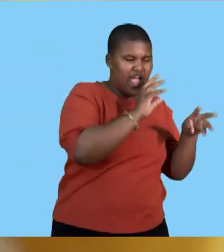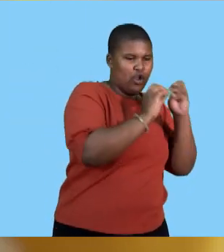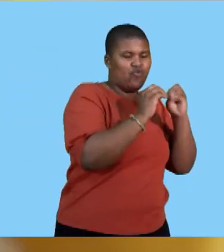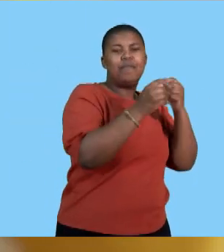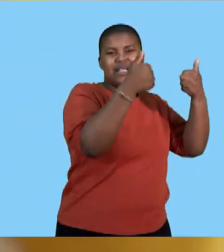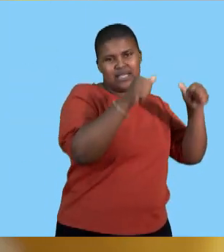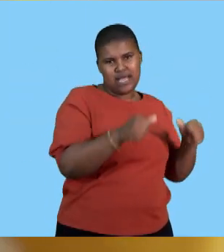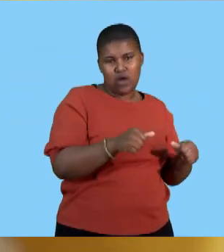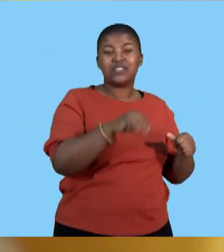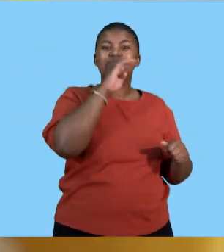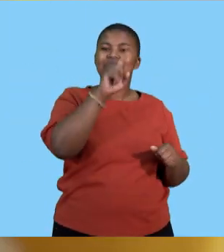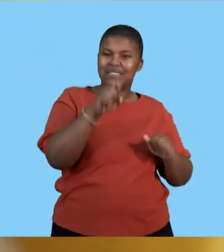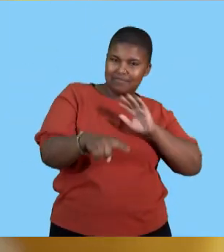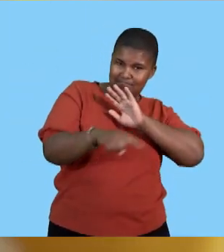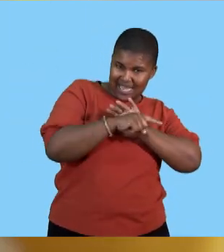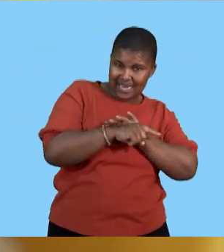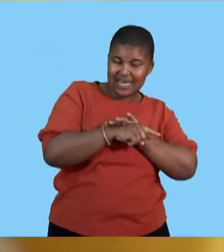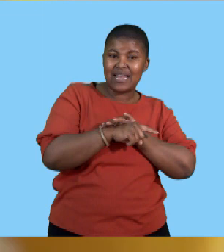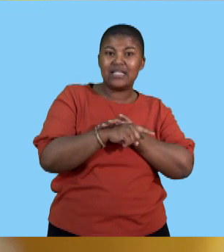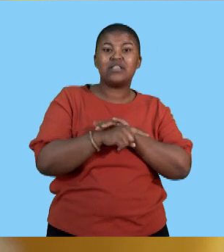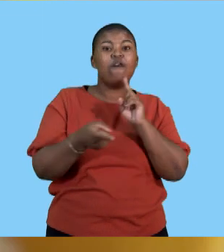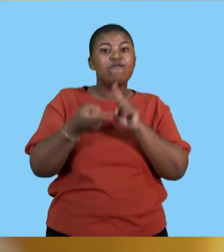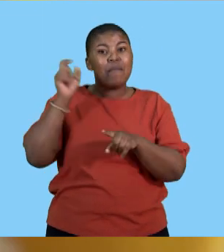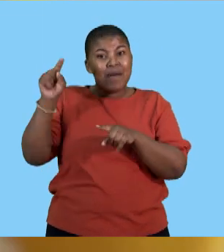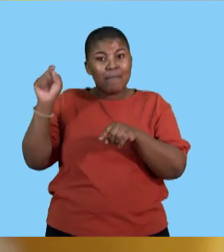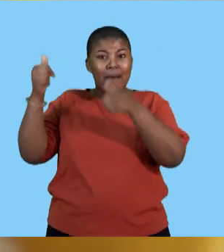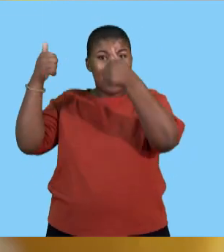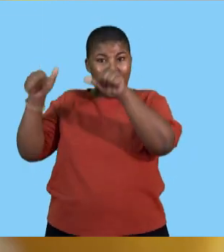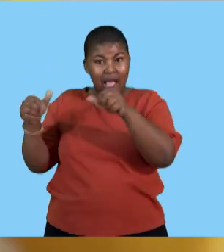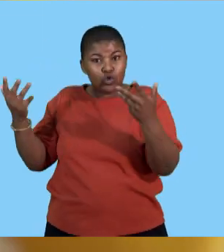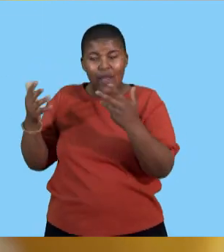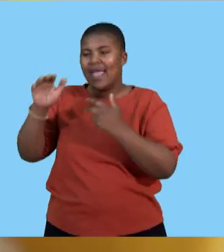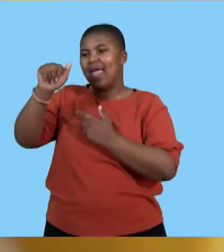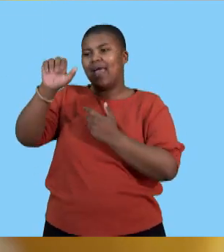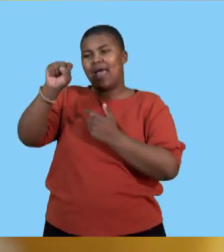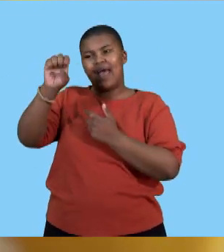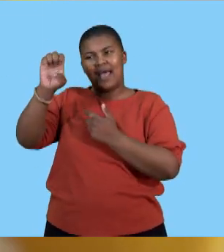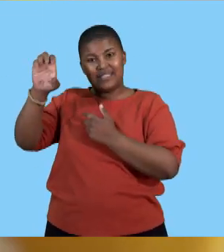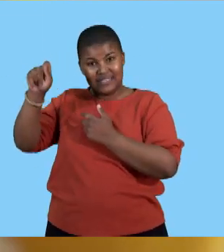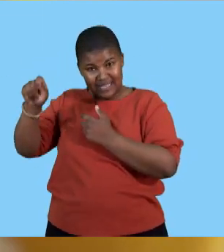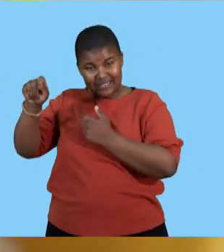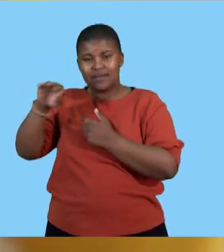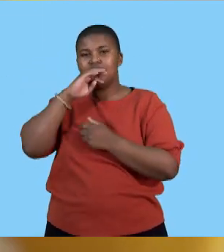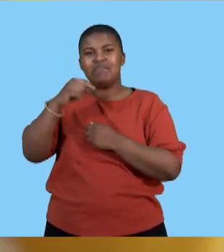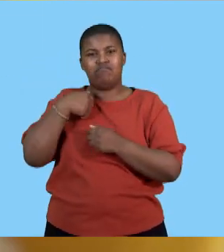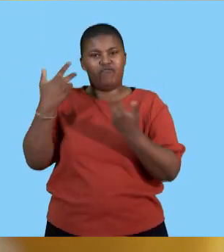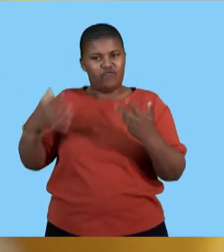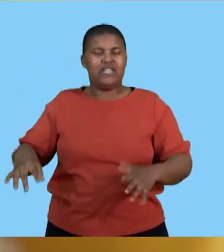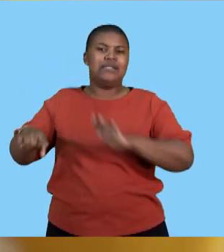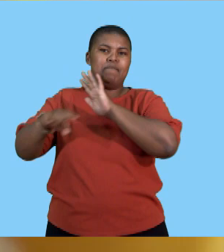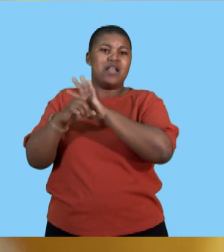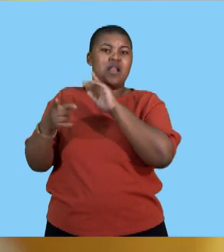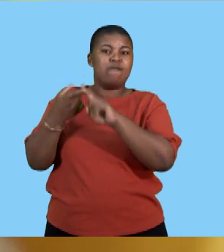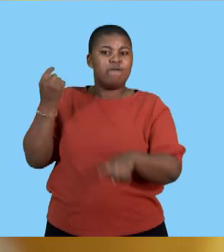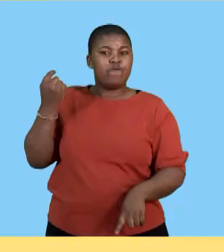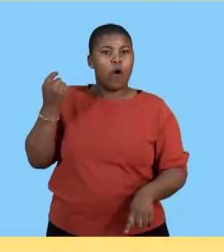the repairs account. You should subtract it from that particular account, which is the asset account. In this case, we